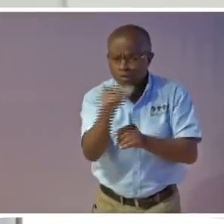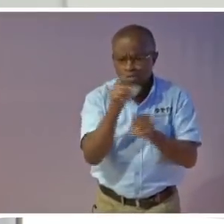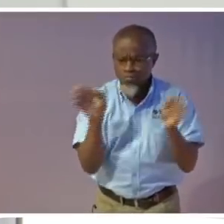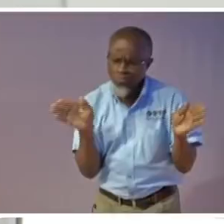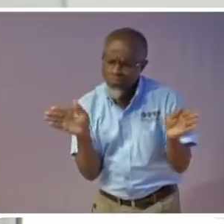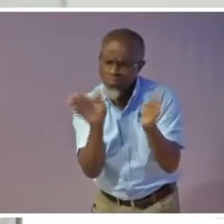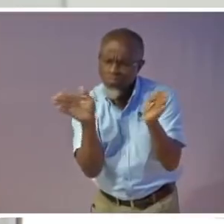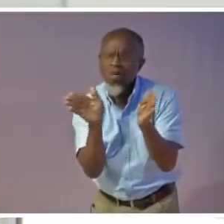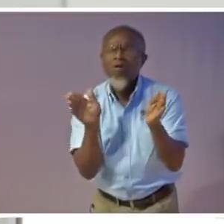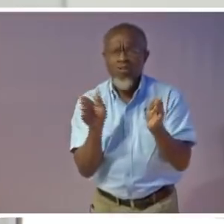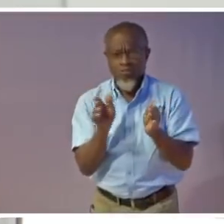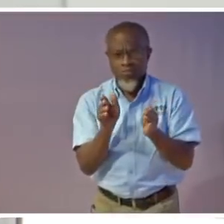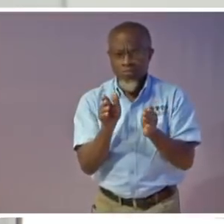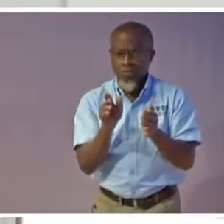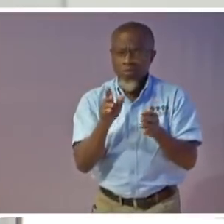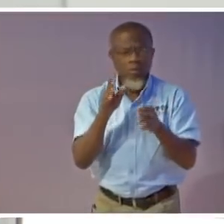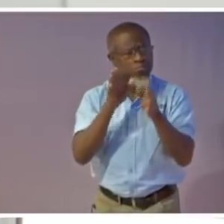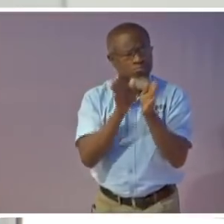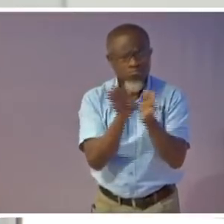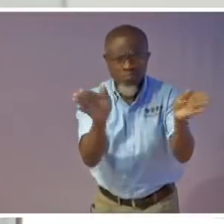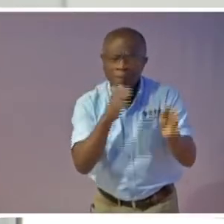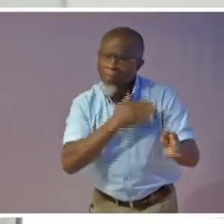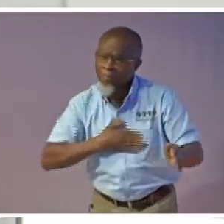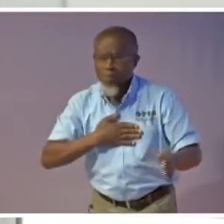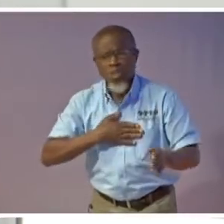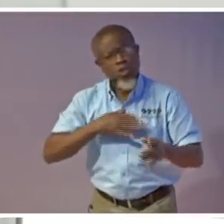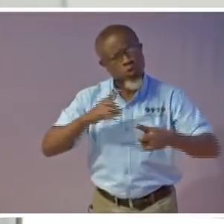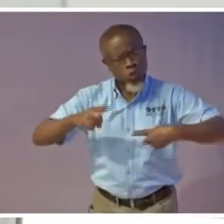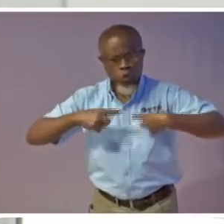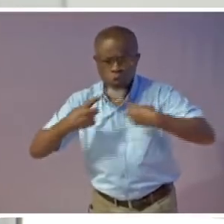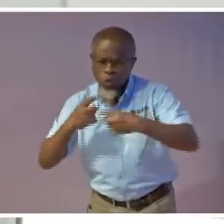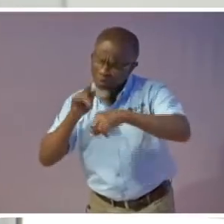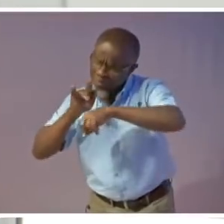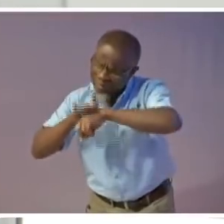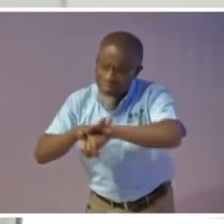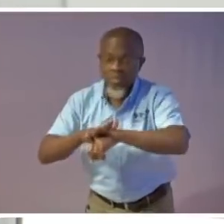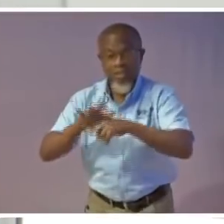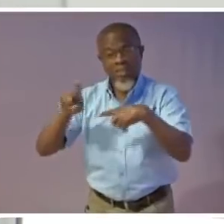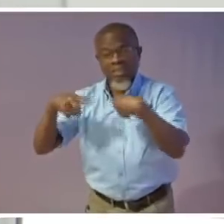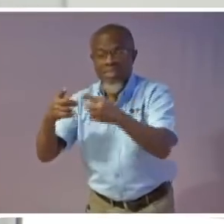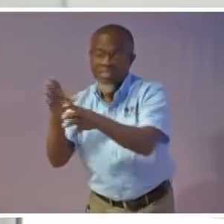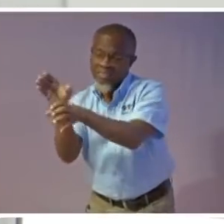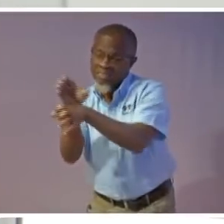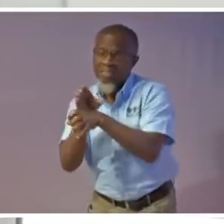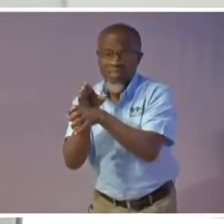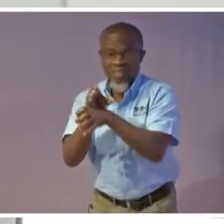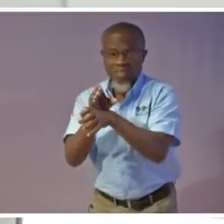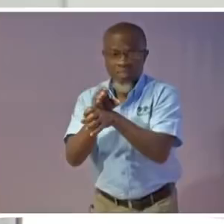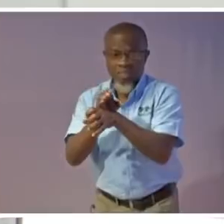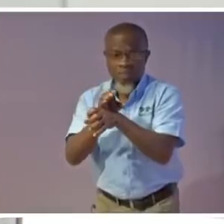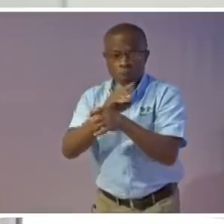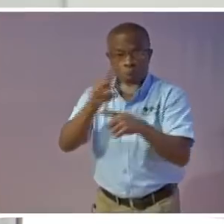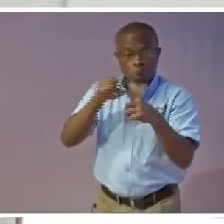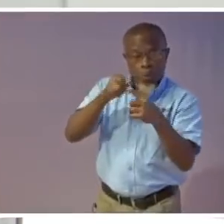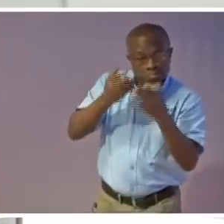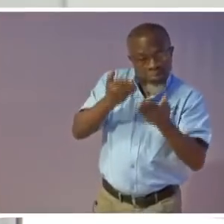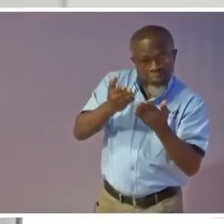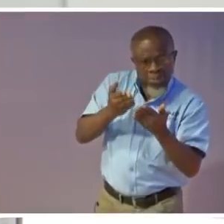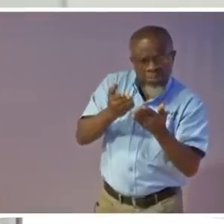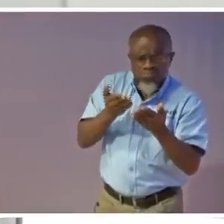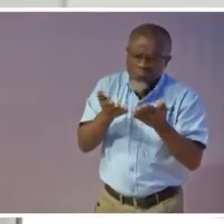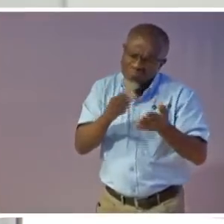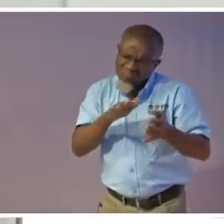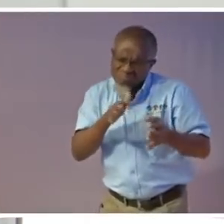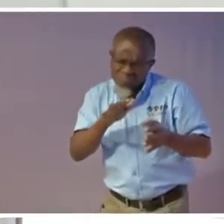the population to please seek care early when you may be at a ward level situation requiring